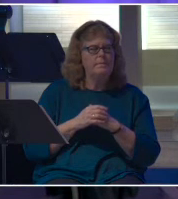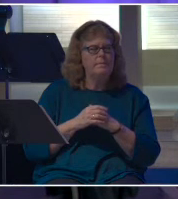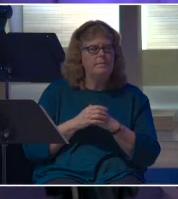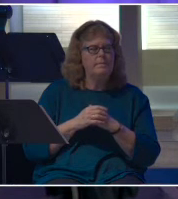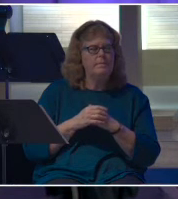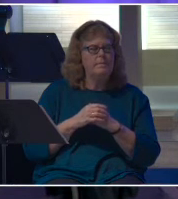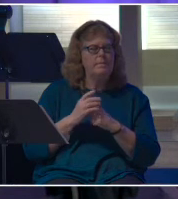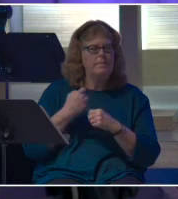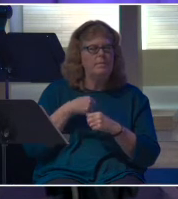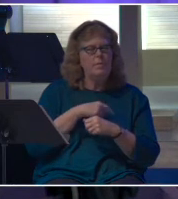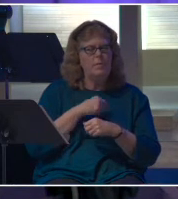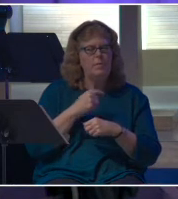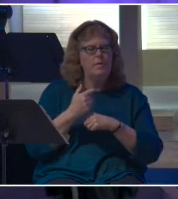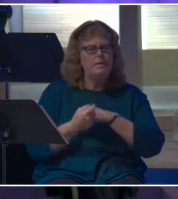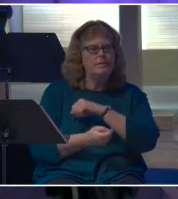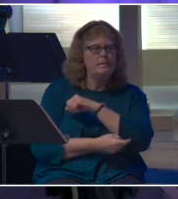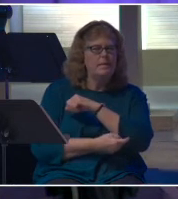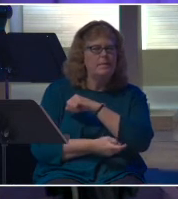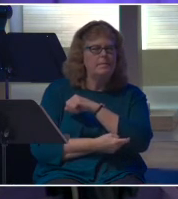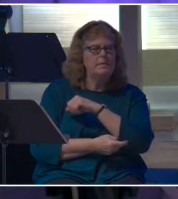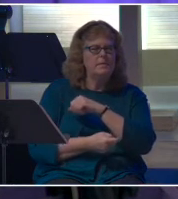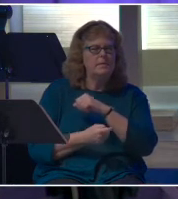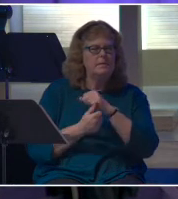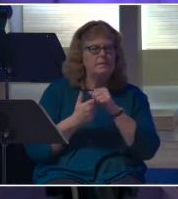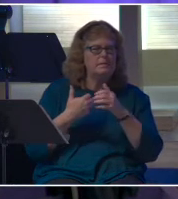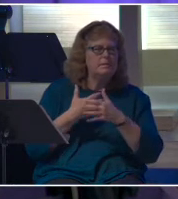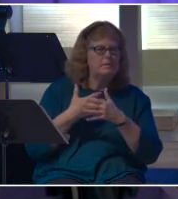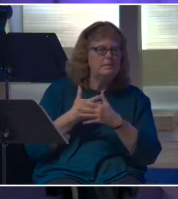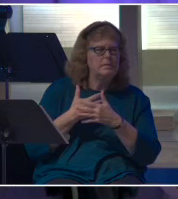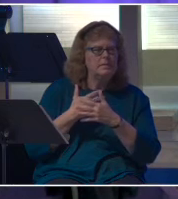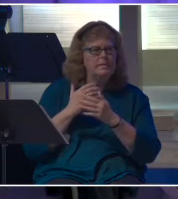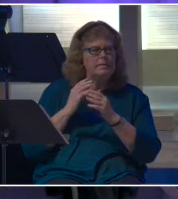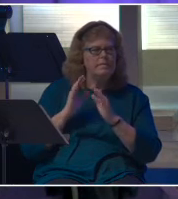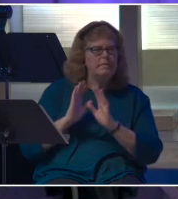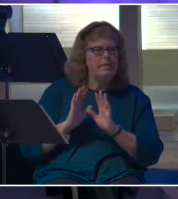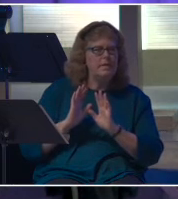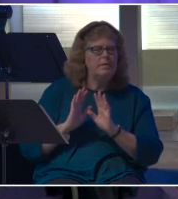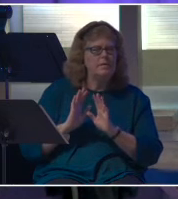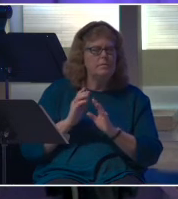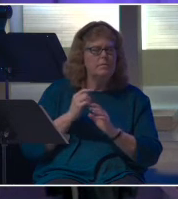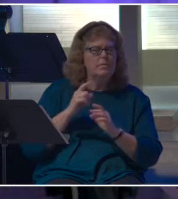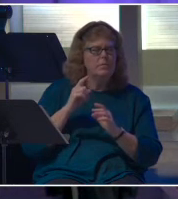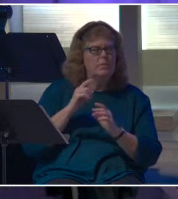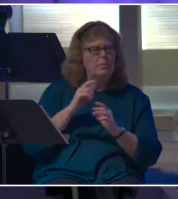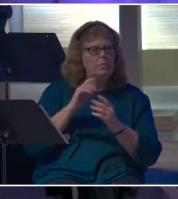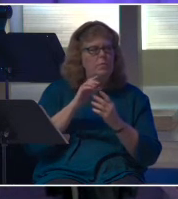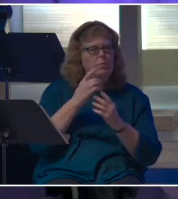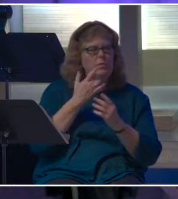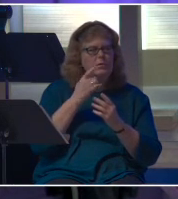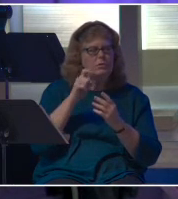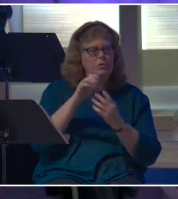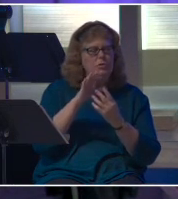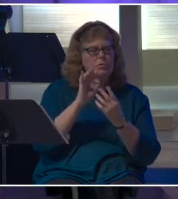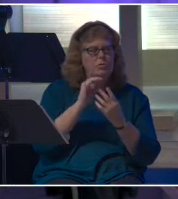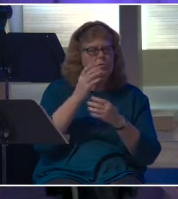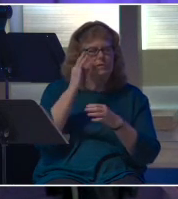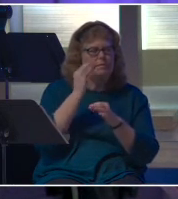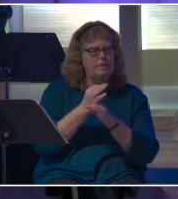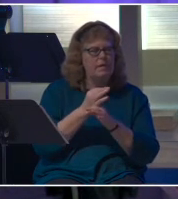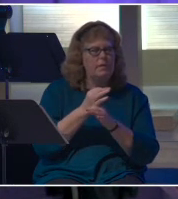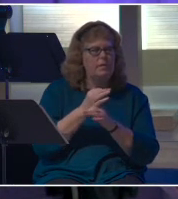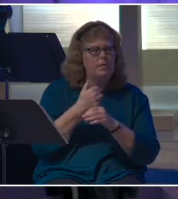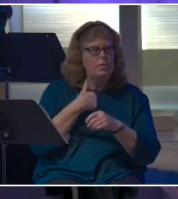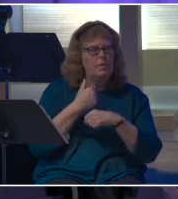when we are tempted with fear to choose faith, when we